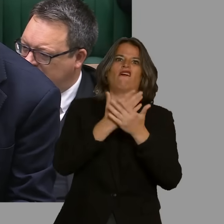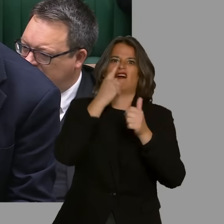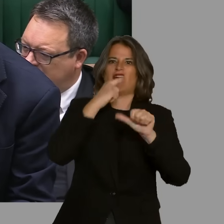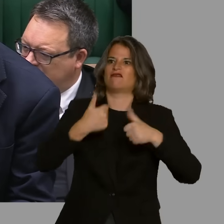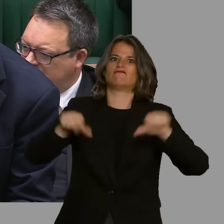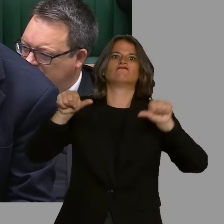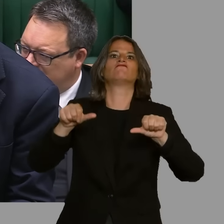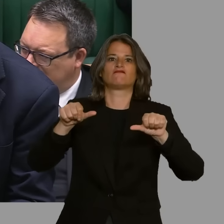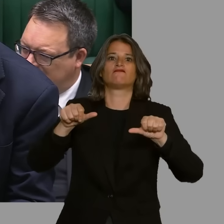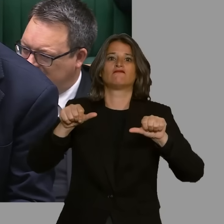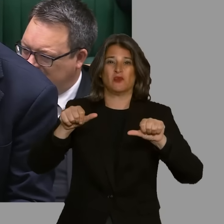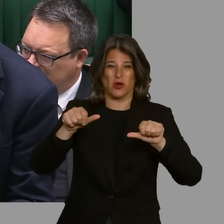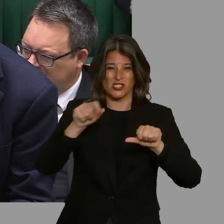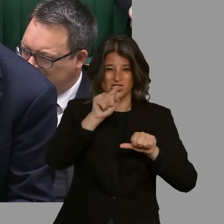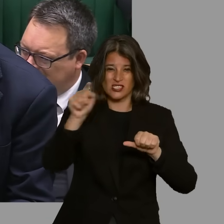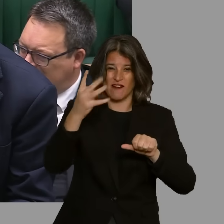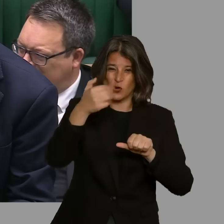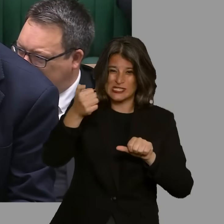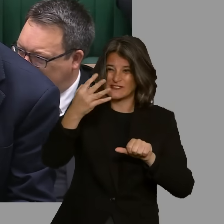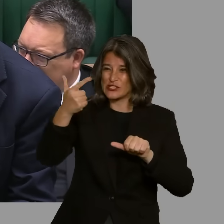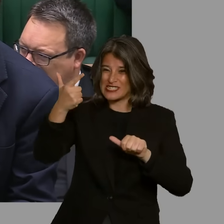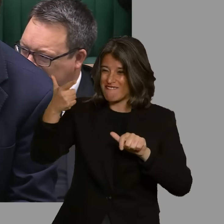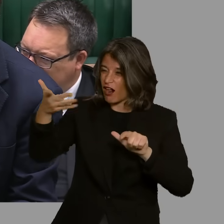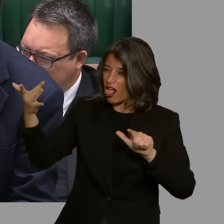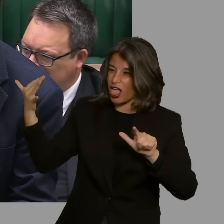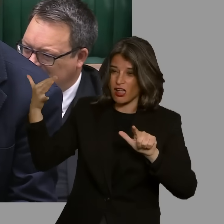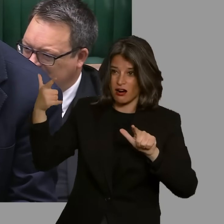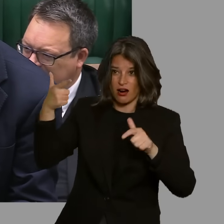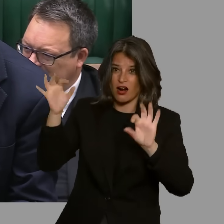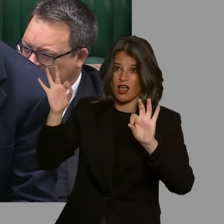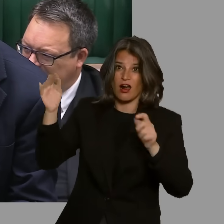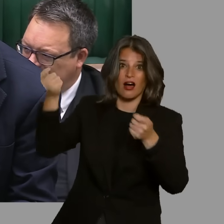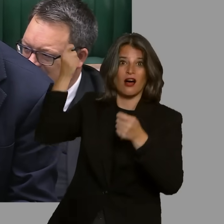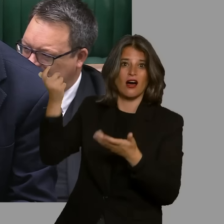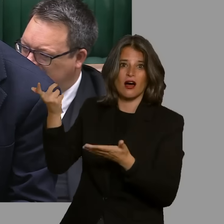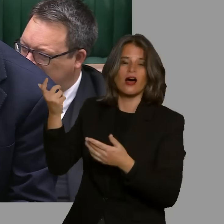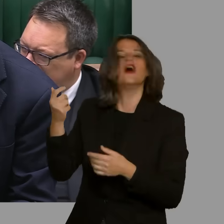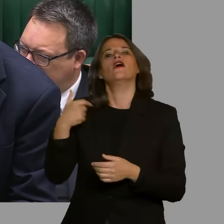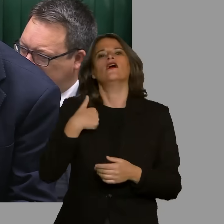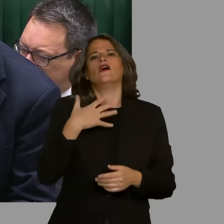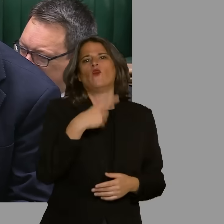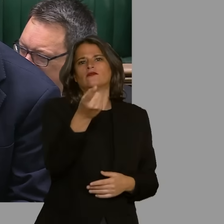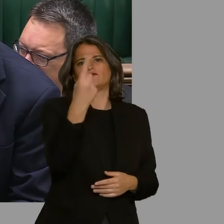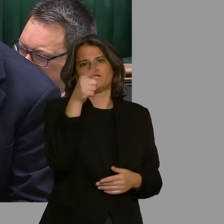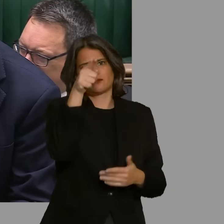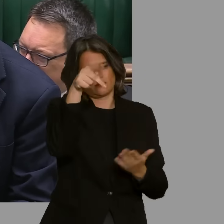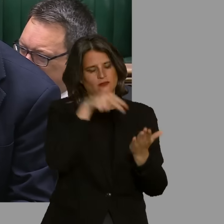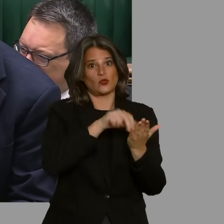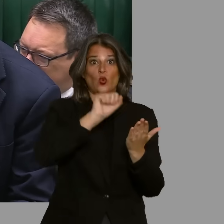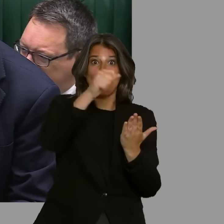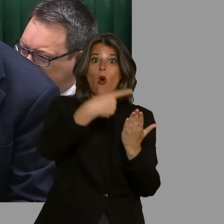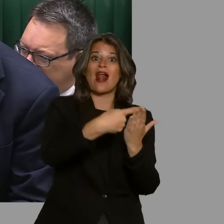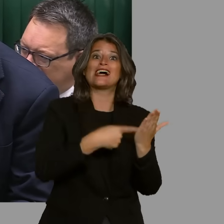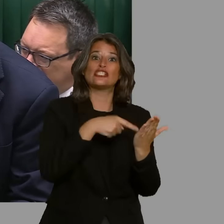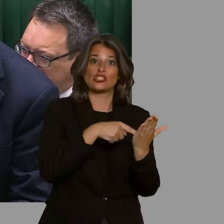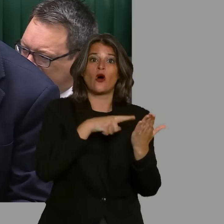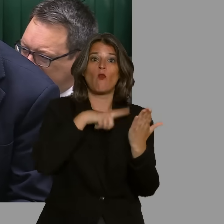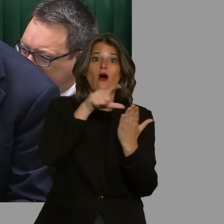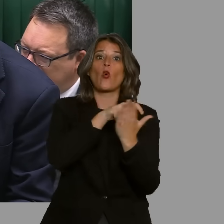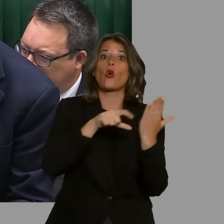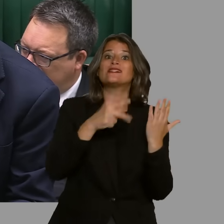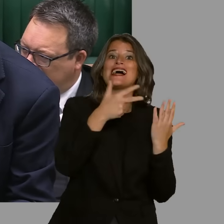markedly similar to the sections that we left him. Now, this side of the House may have won the battle over this, but we still haven't won the